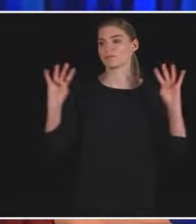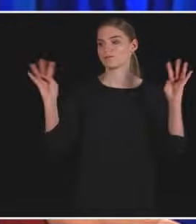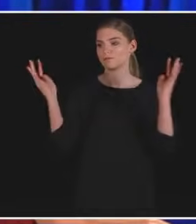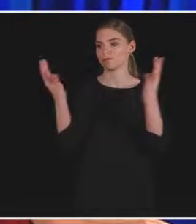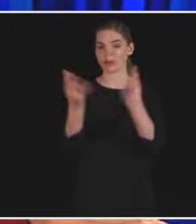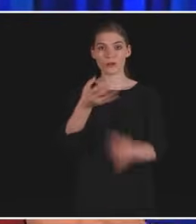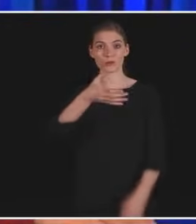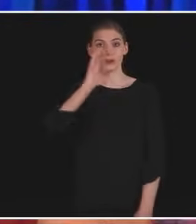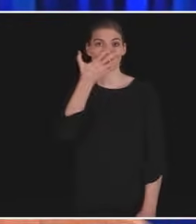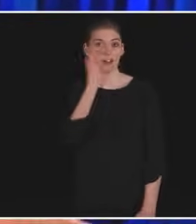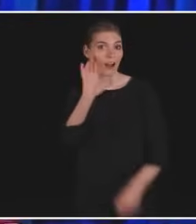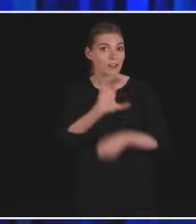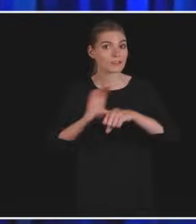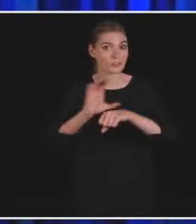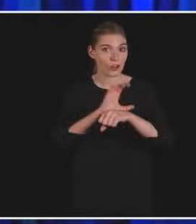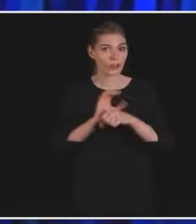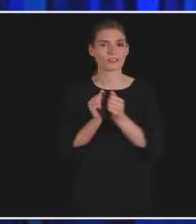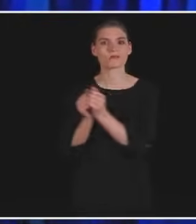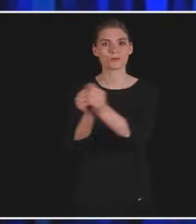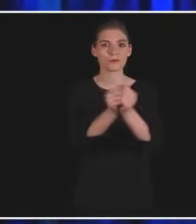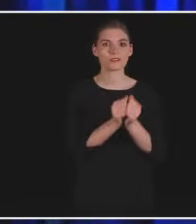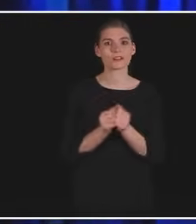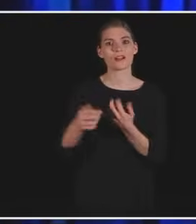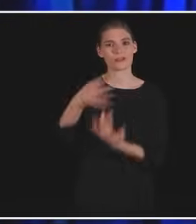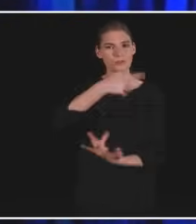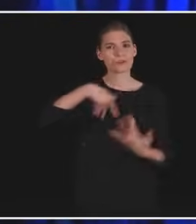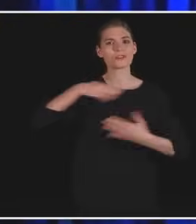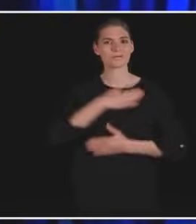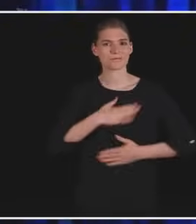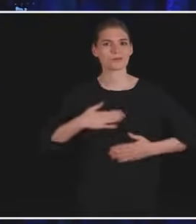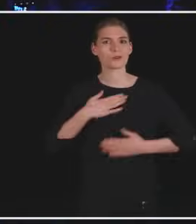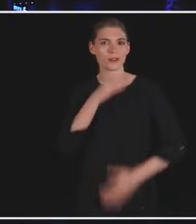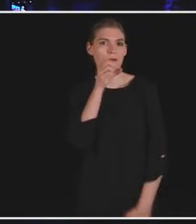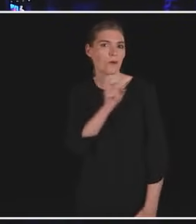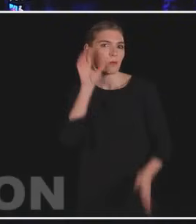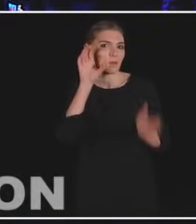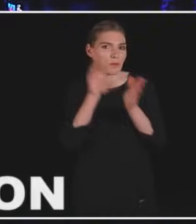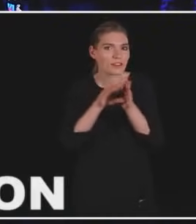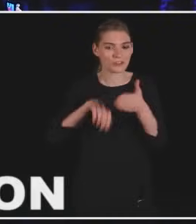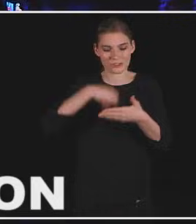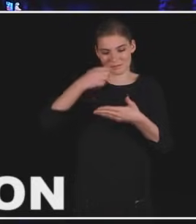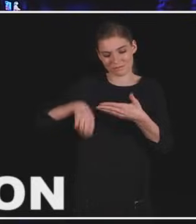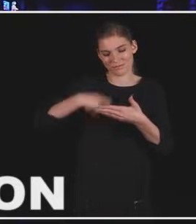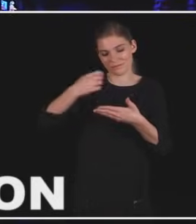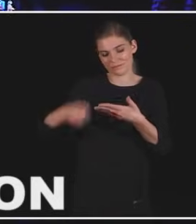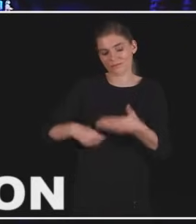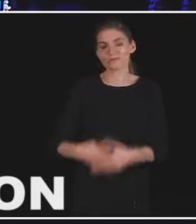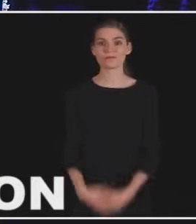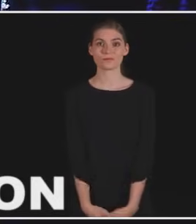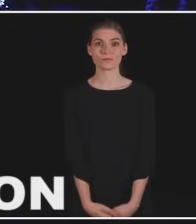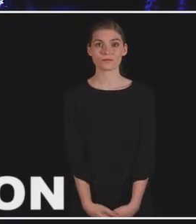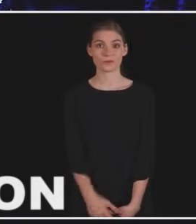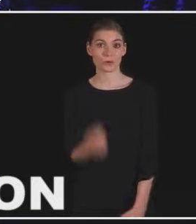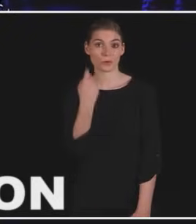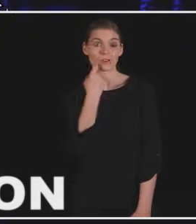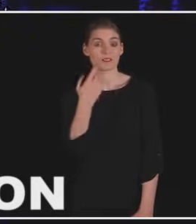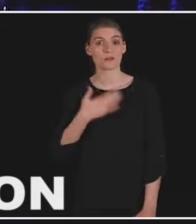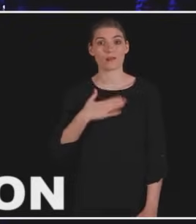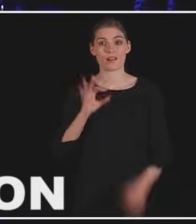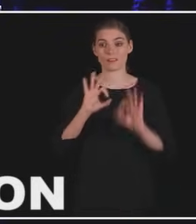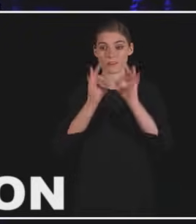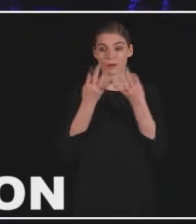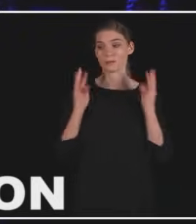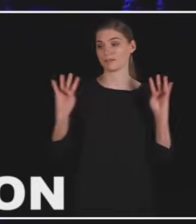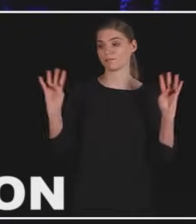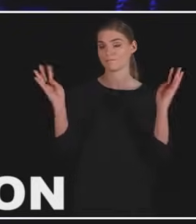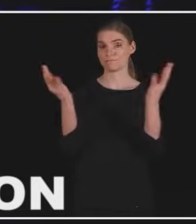my family, drinking a cup of hot cocoa, and flipping through old photo books together. A while ago, as we